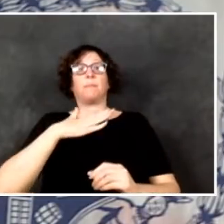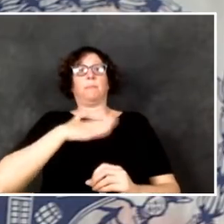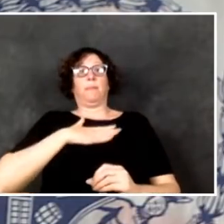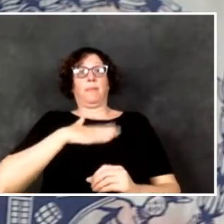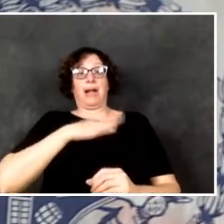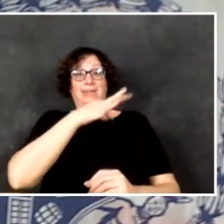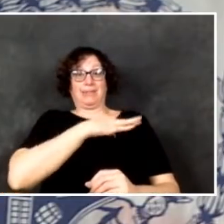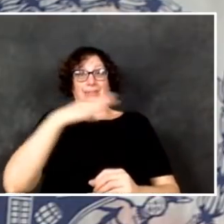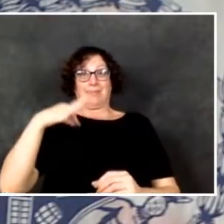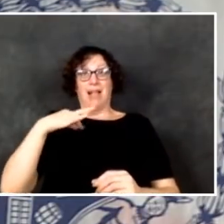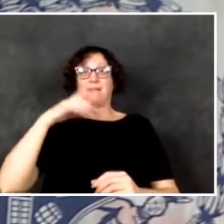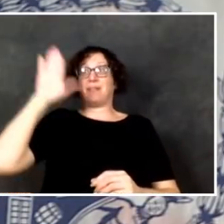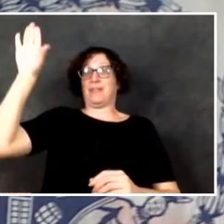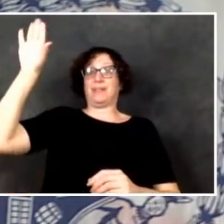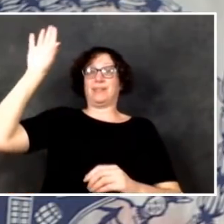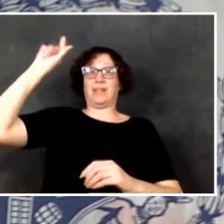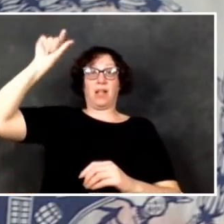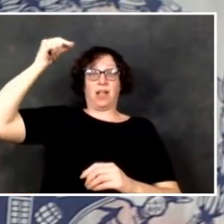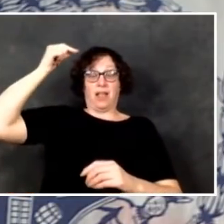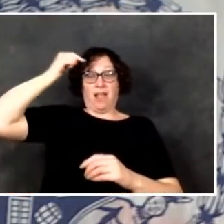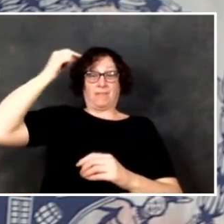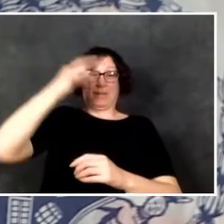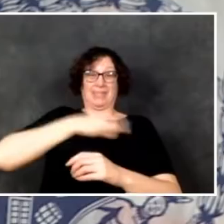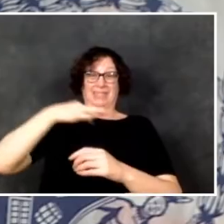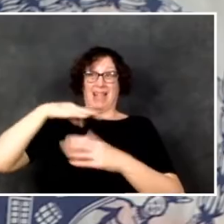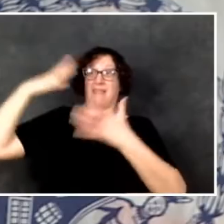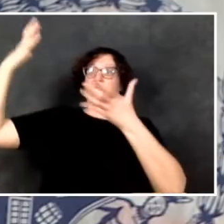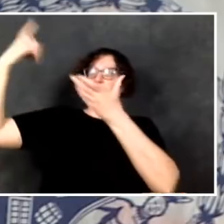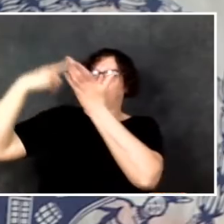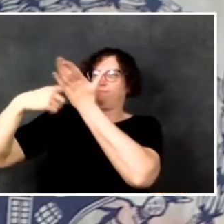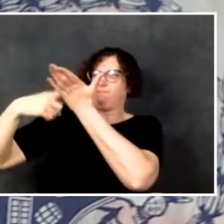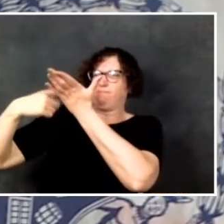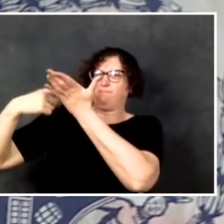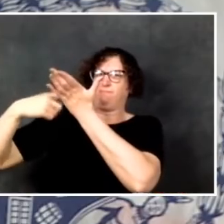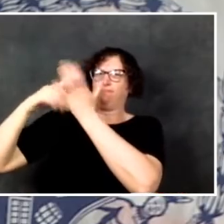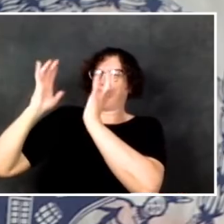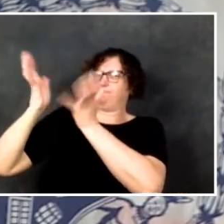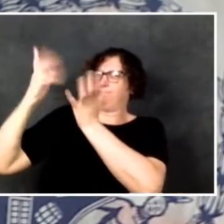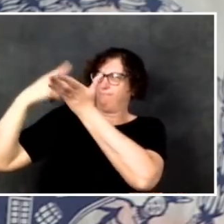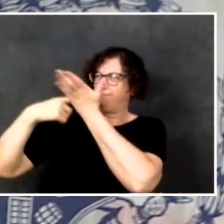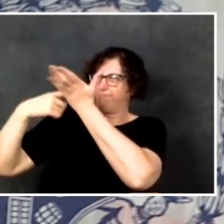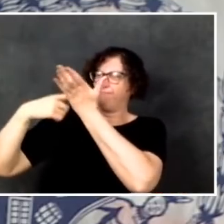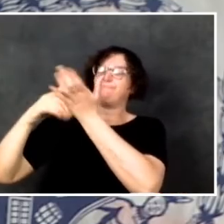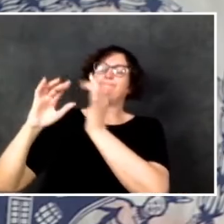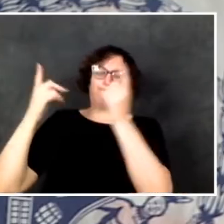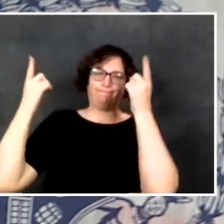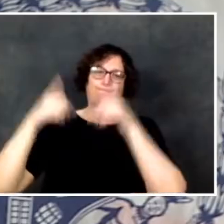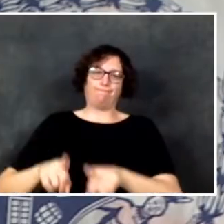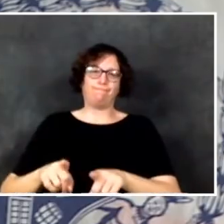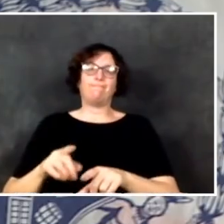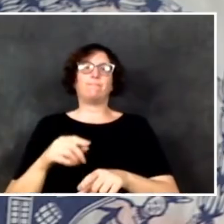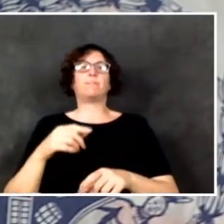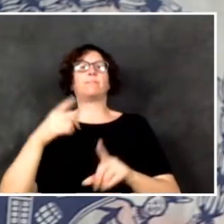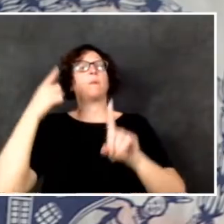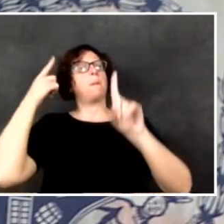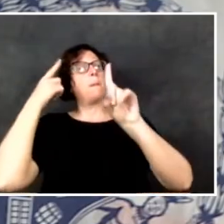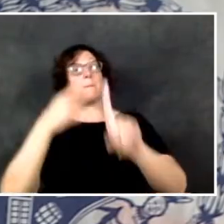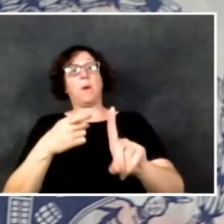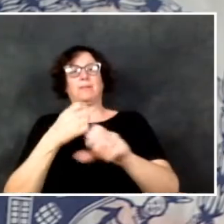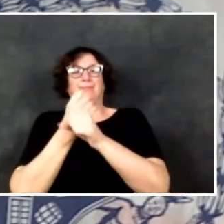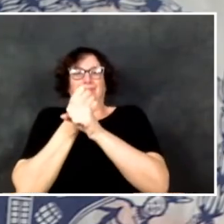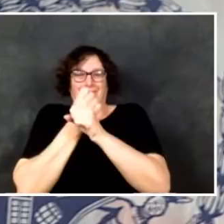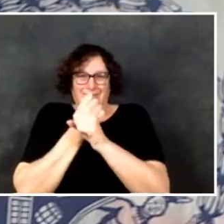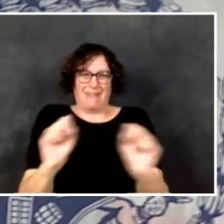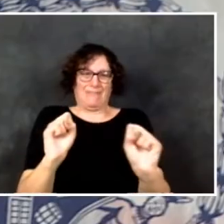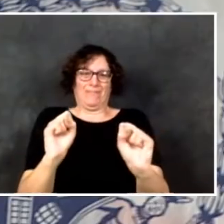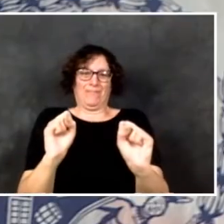bottom line here is it's about health and safety, and it's about getting us out of this horrible phase we're in with